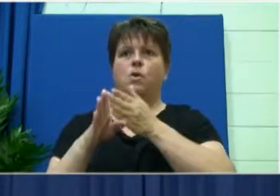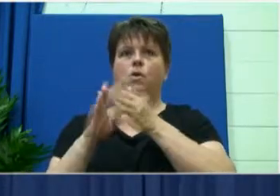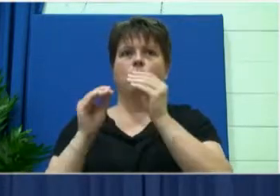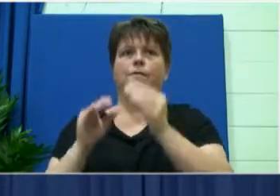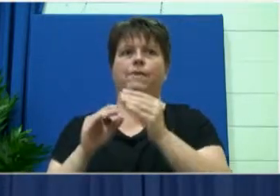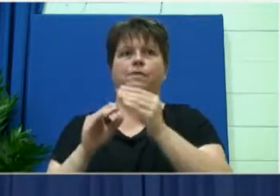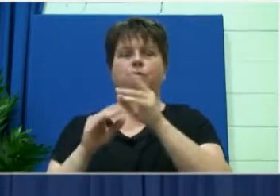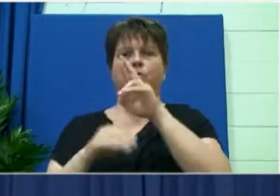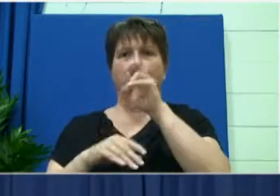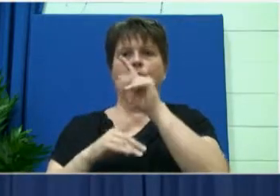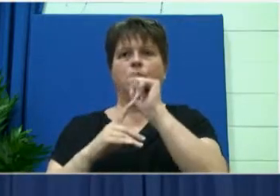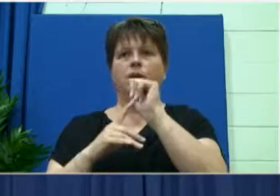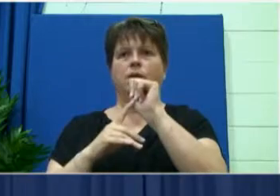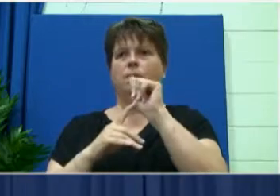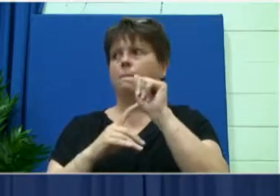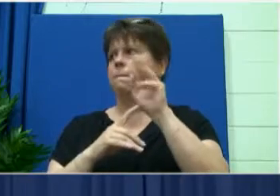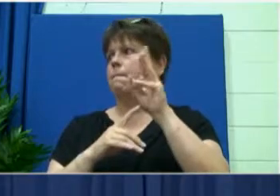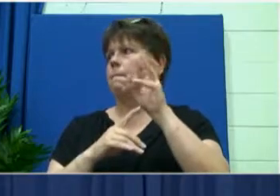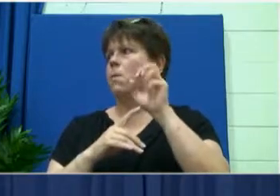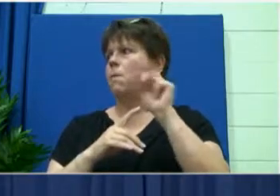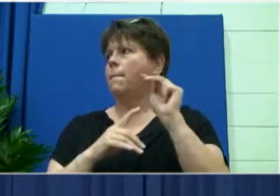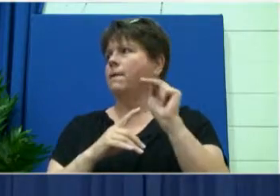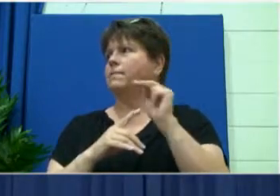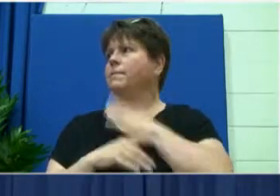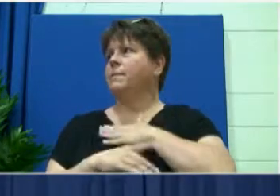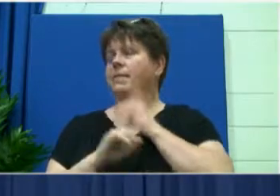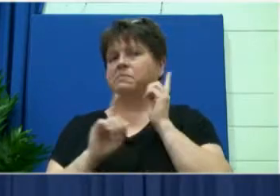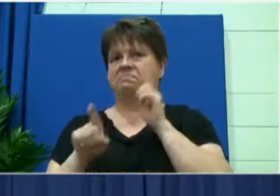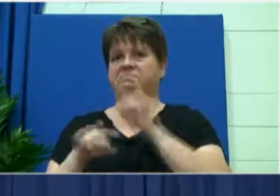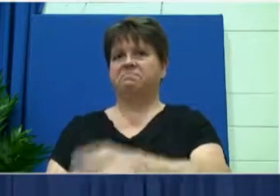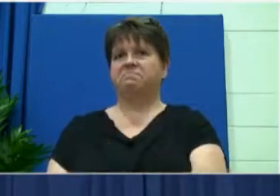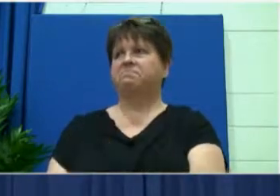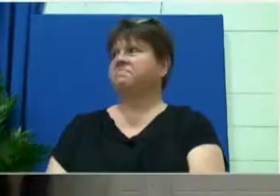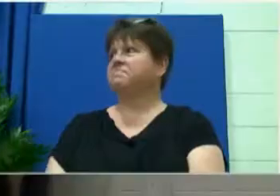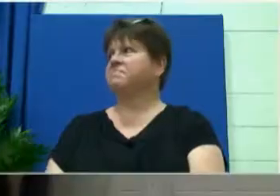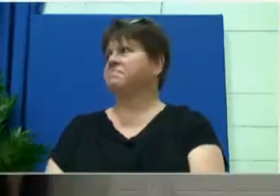Bodum. Rita, you please come forward as well.